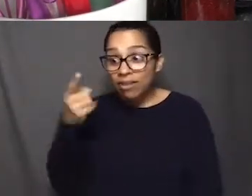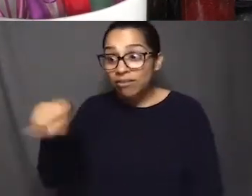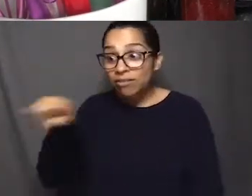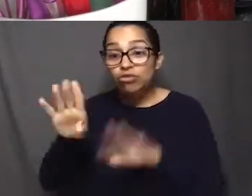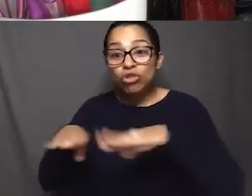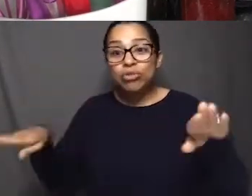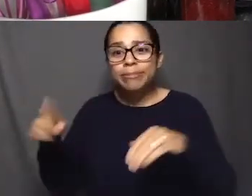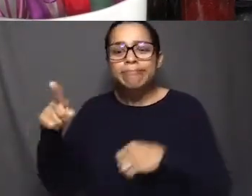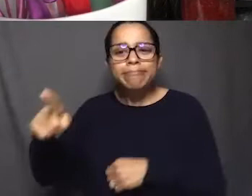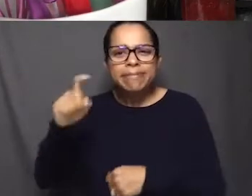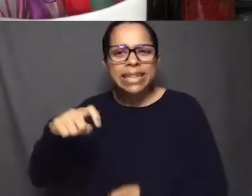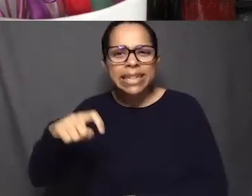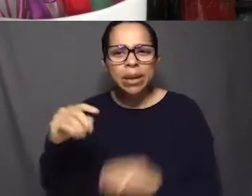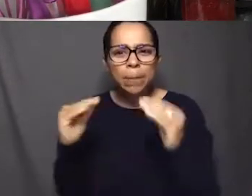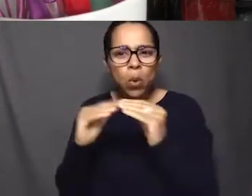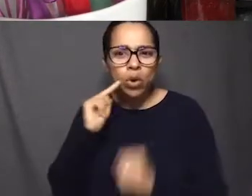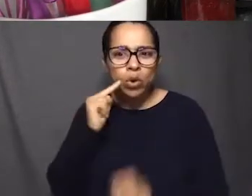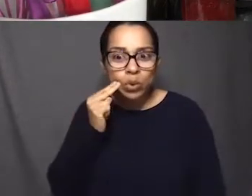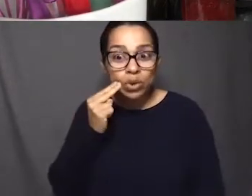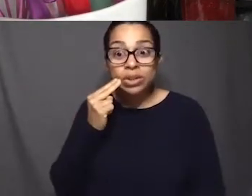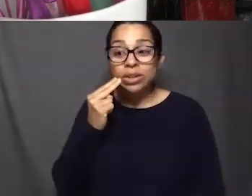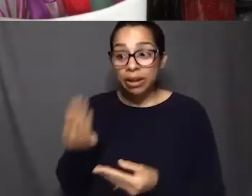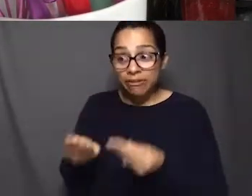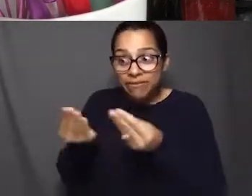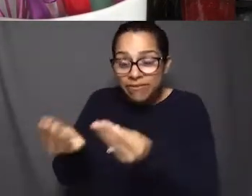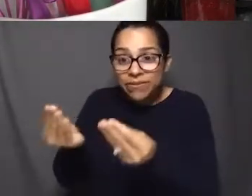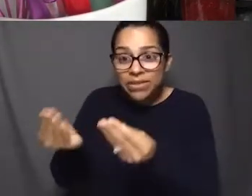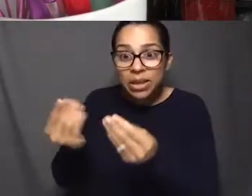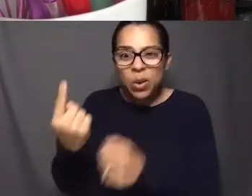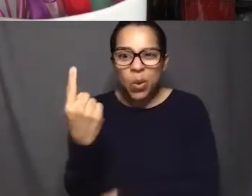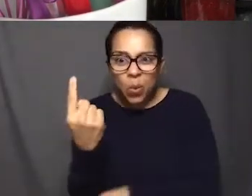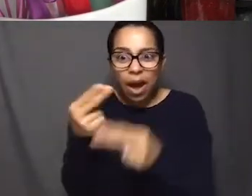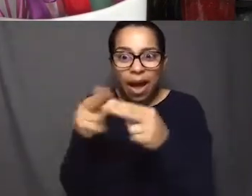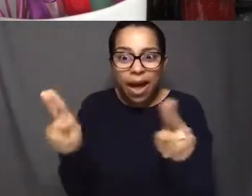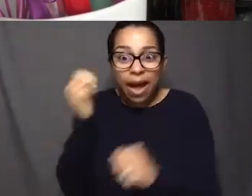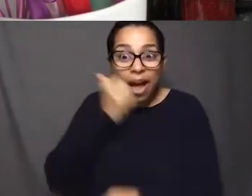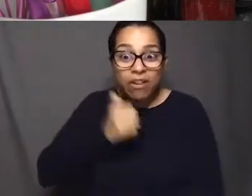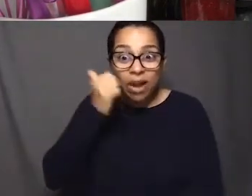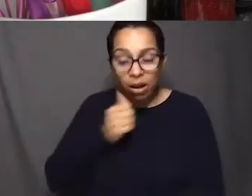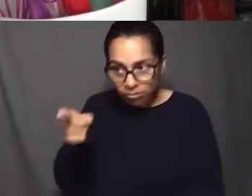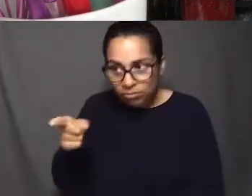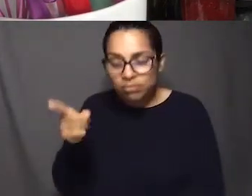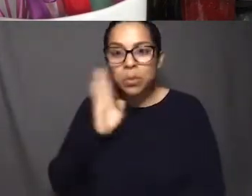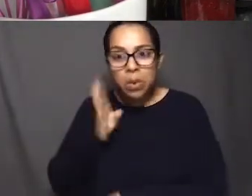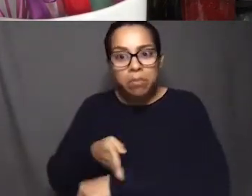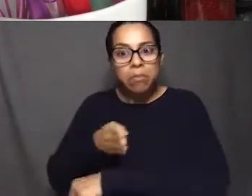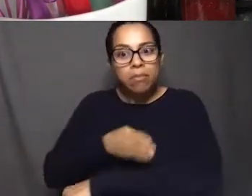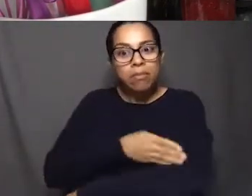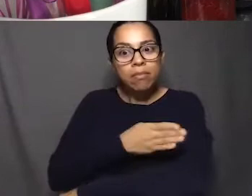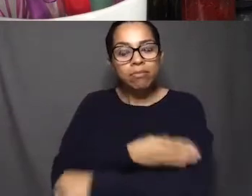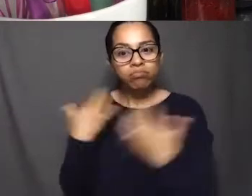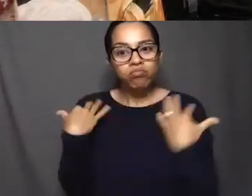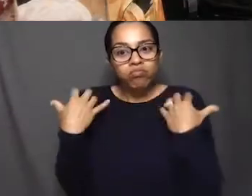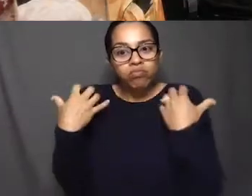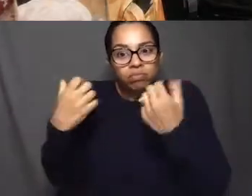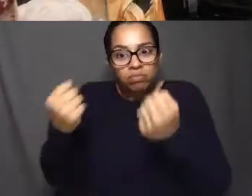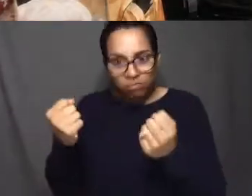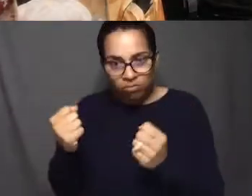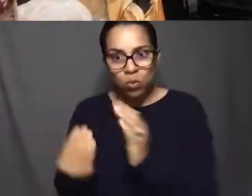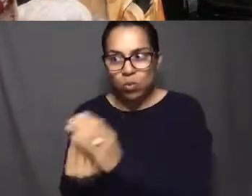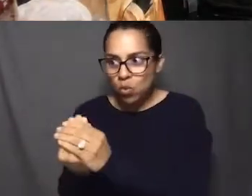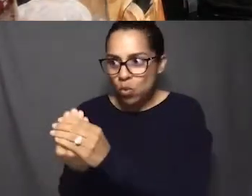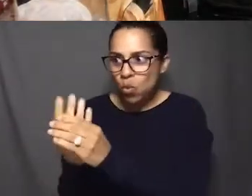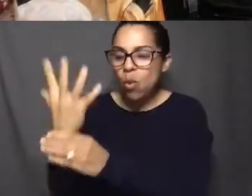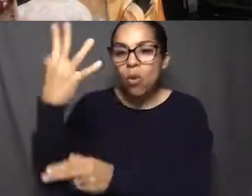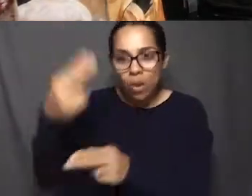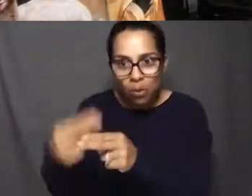children 1 egg per day, they get better, their height improves significantly, and their weight as well. So I'm just